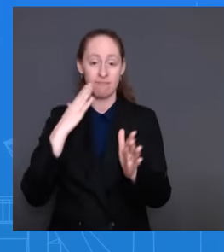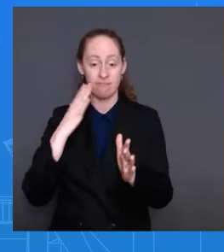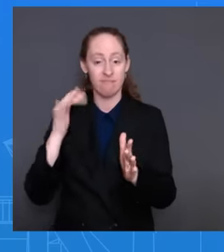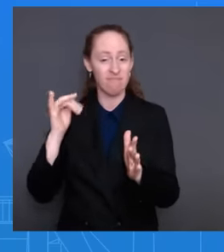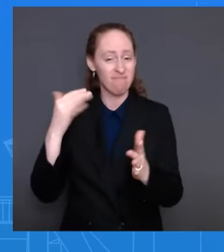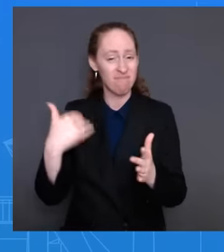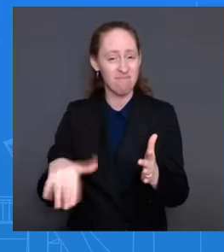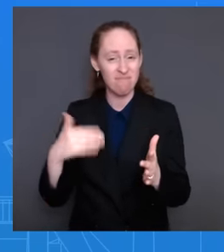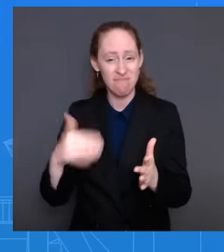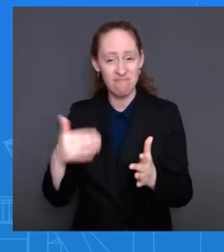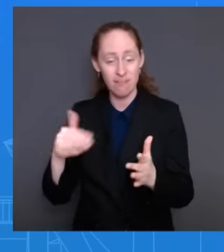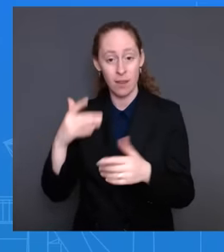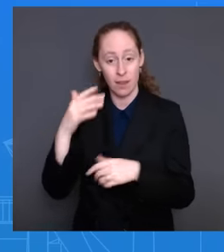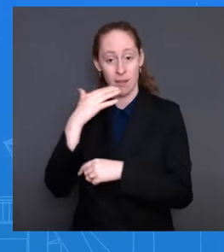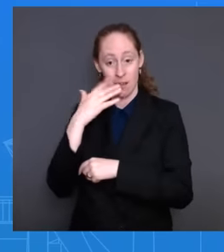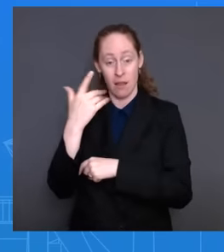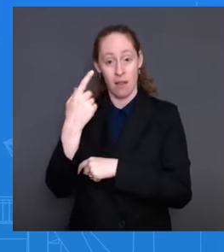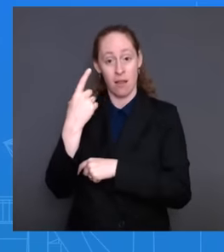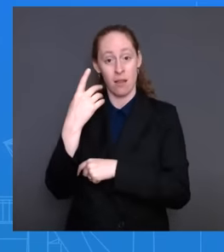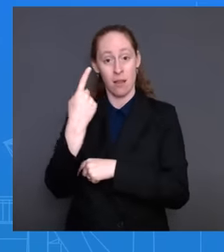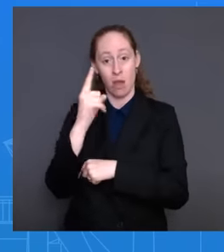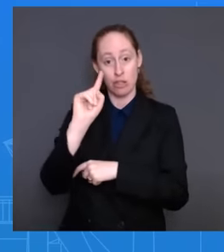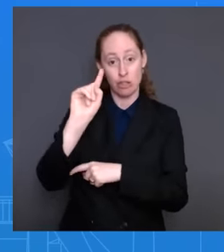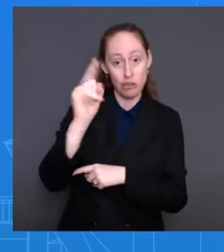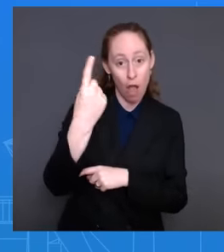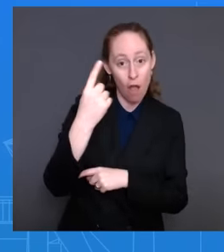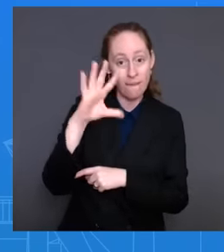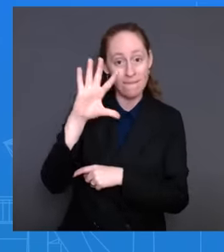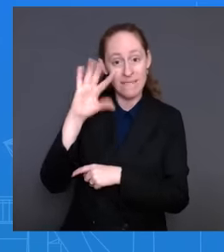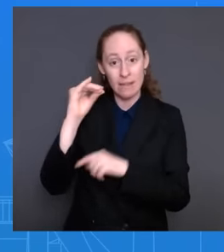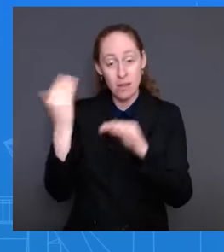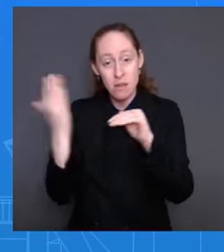amassed his troops on the border of Ukraine. These are